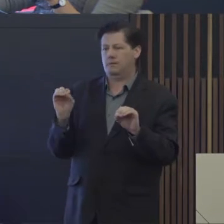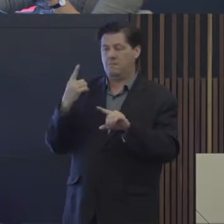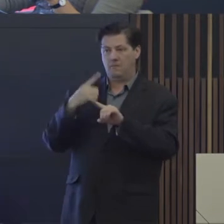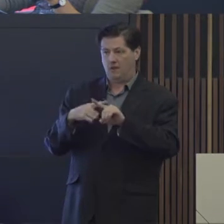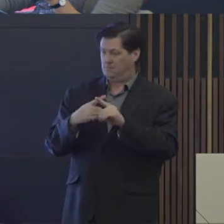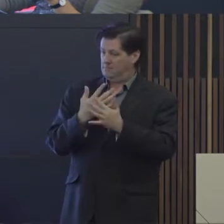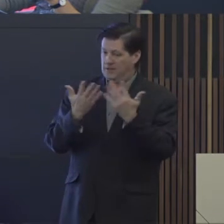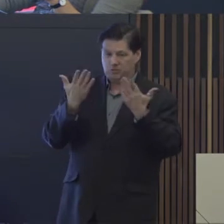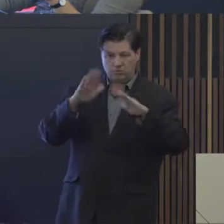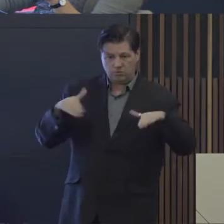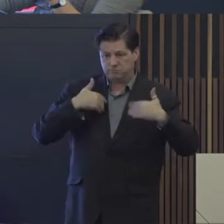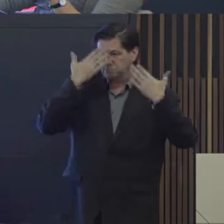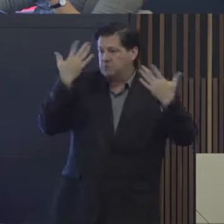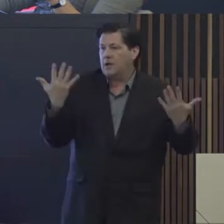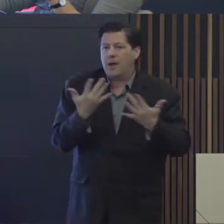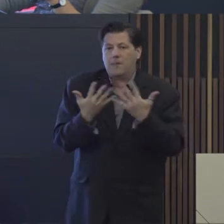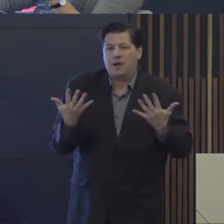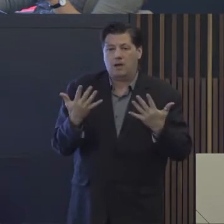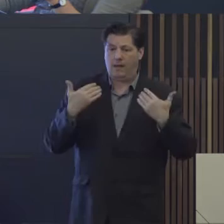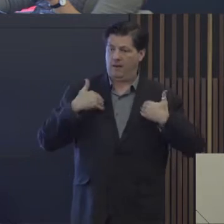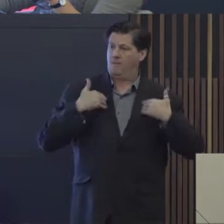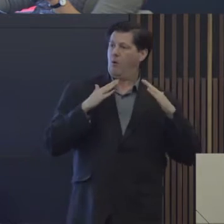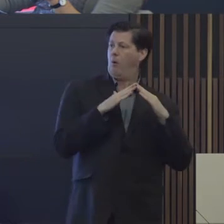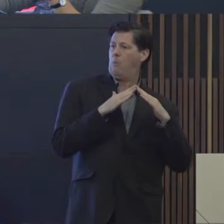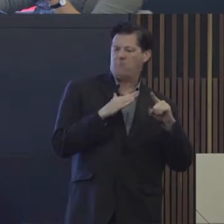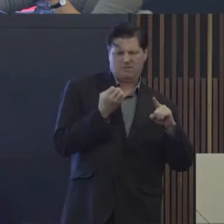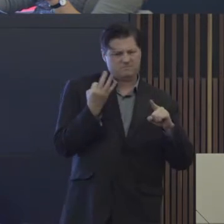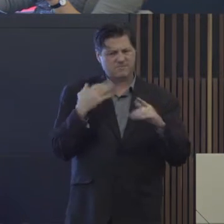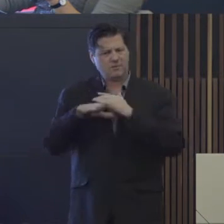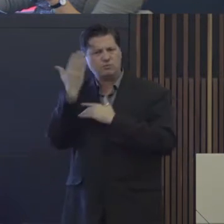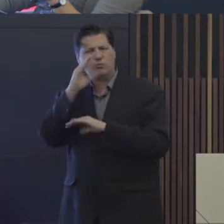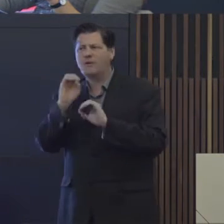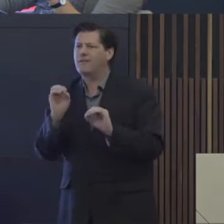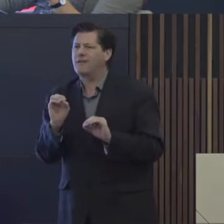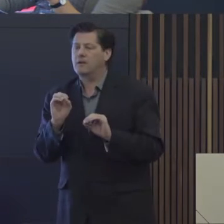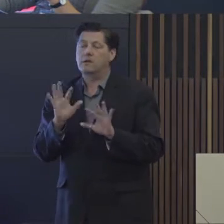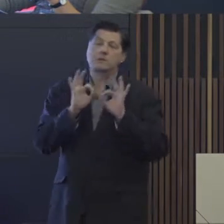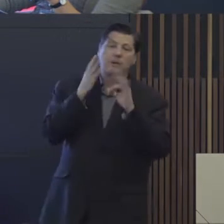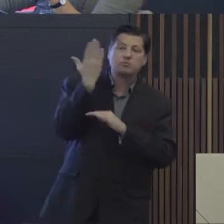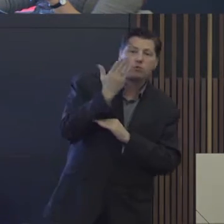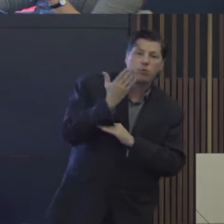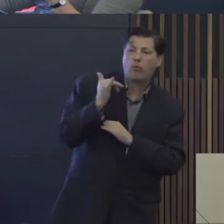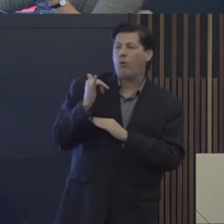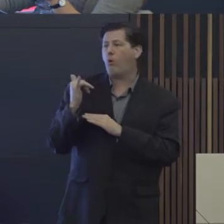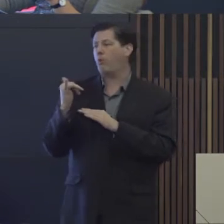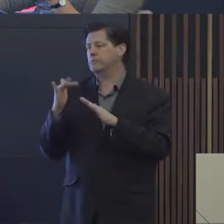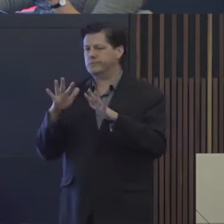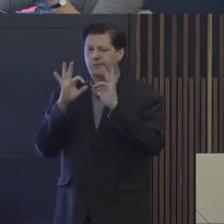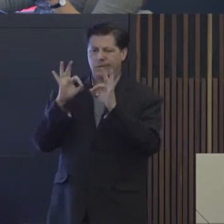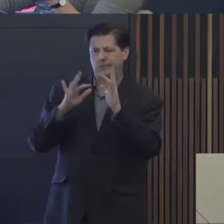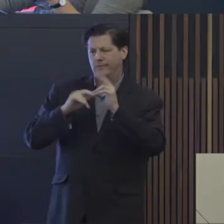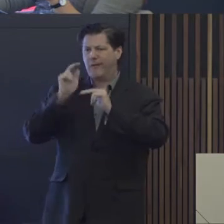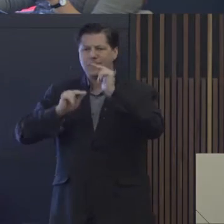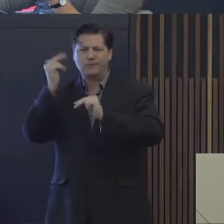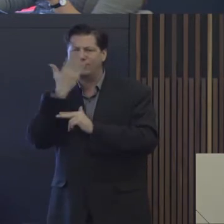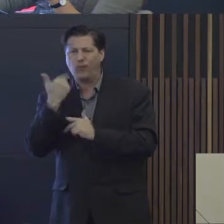of children who were living at home, not in institutions, who also weren't in any school setting, whether it was a special school or a special